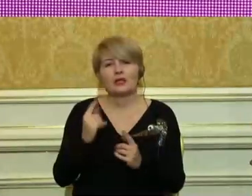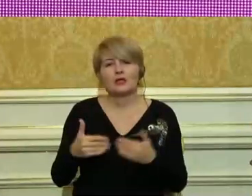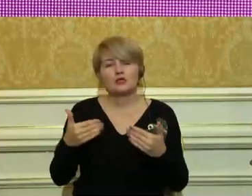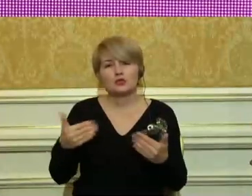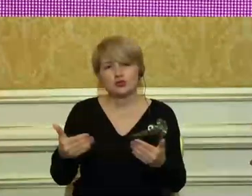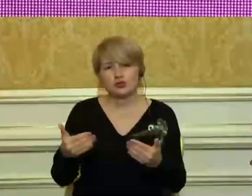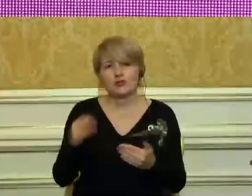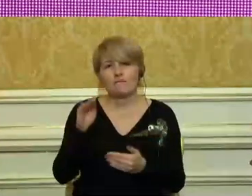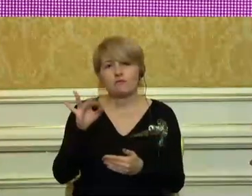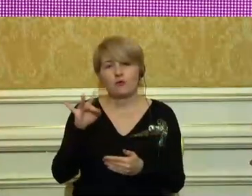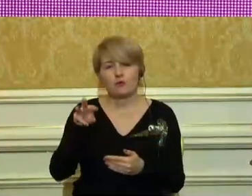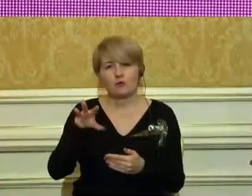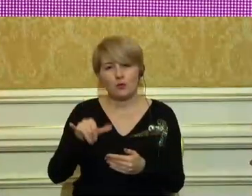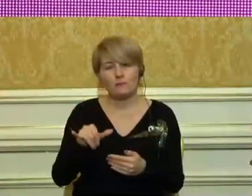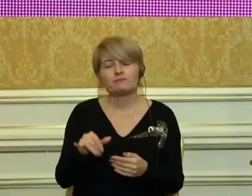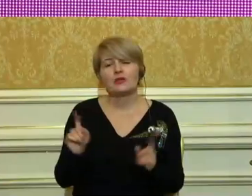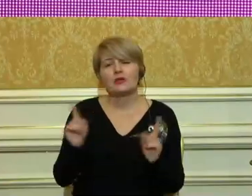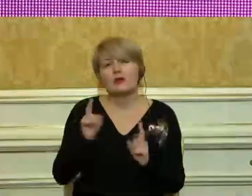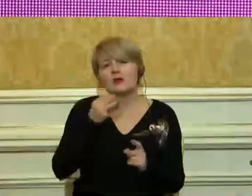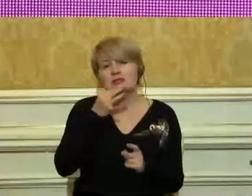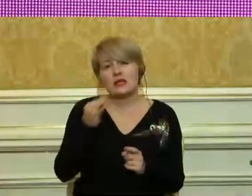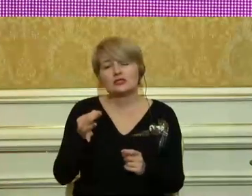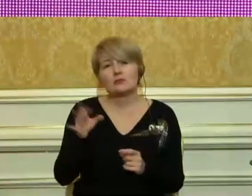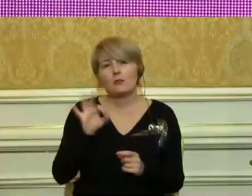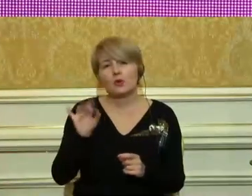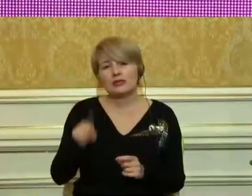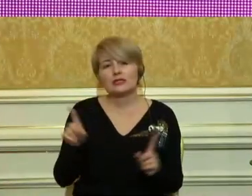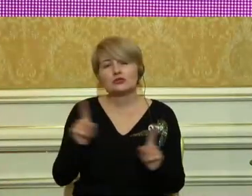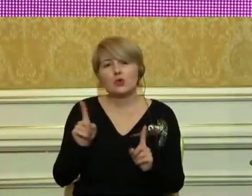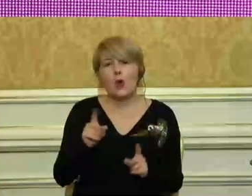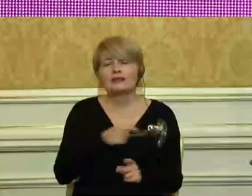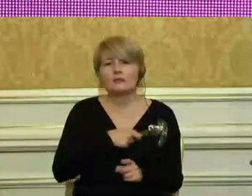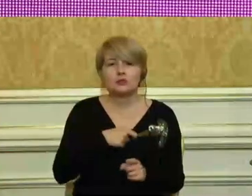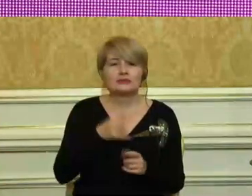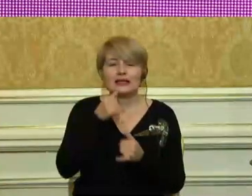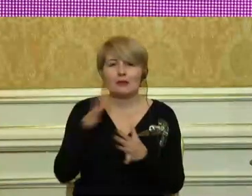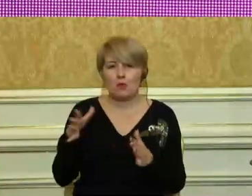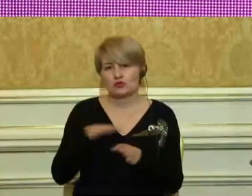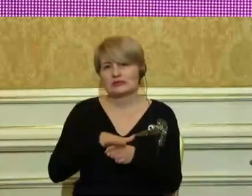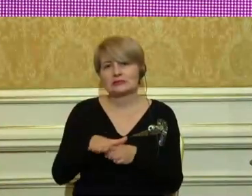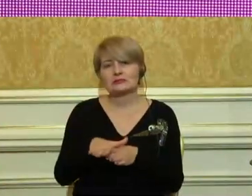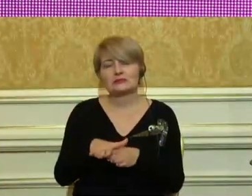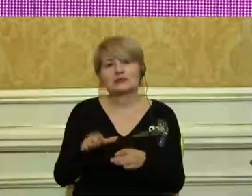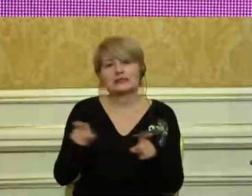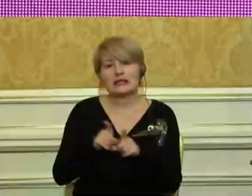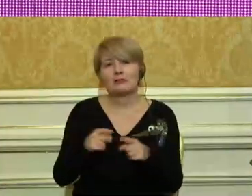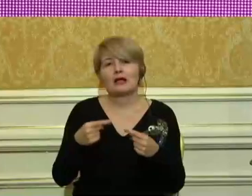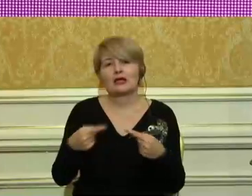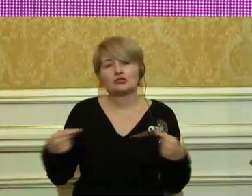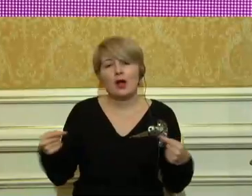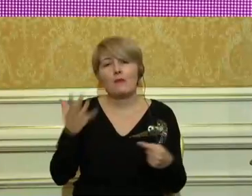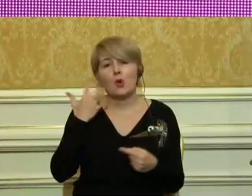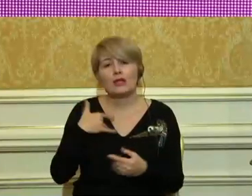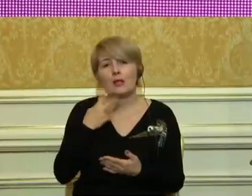so-called changes in the self-governments. So I would like to say that well, we have to understand that the